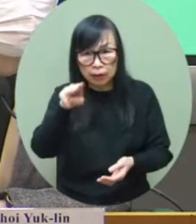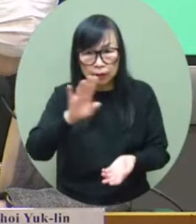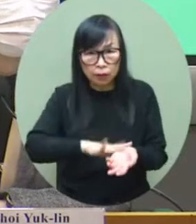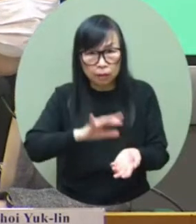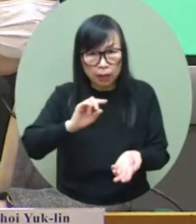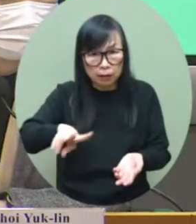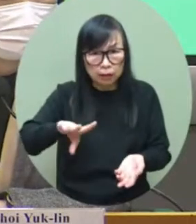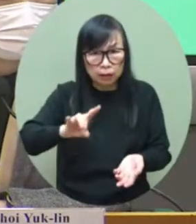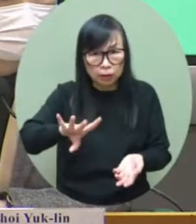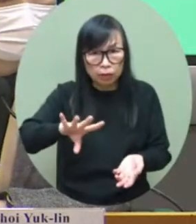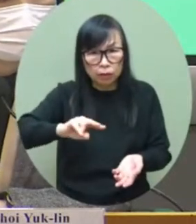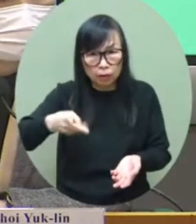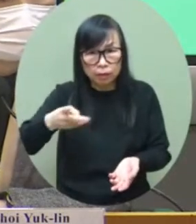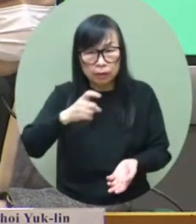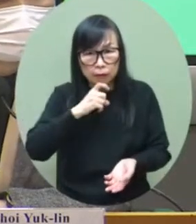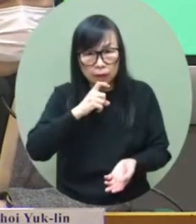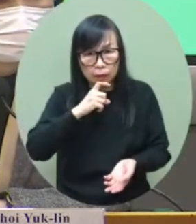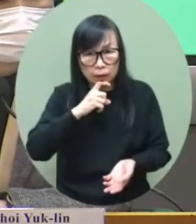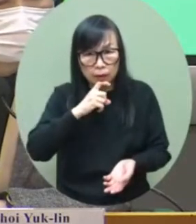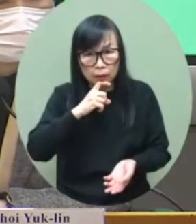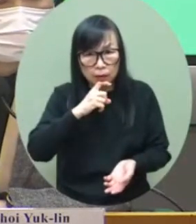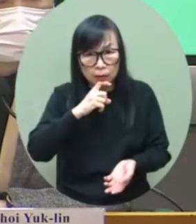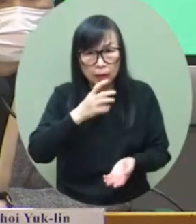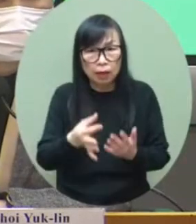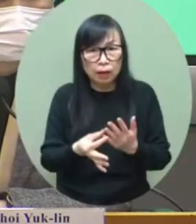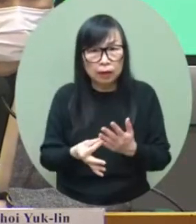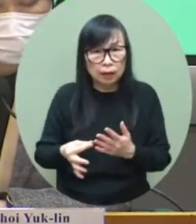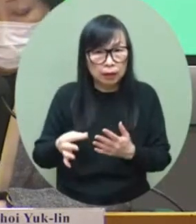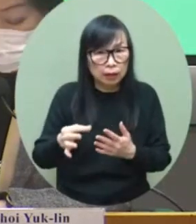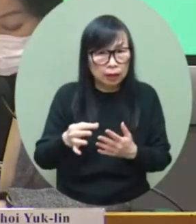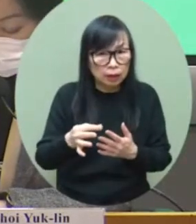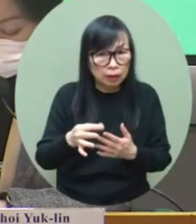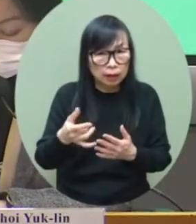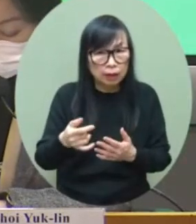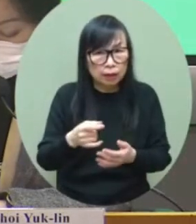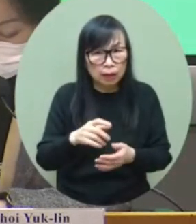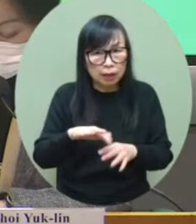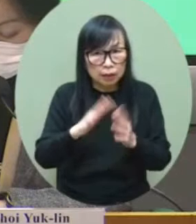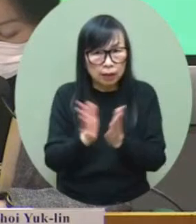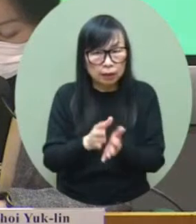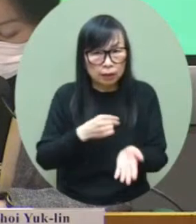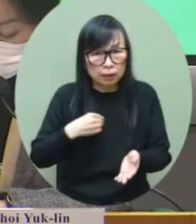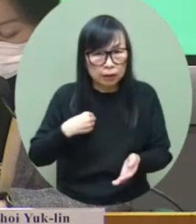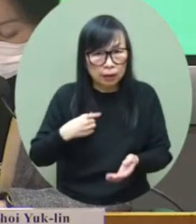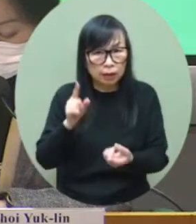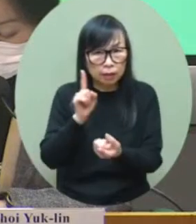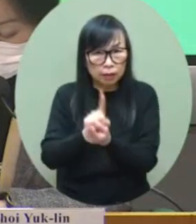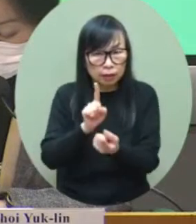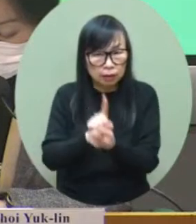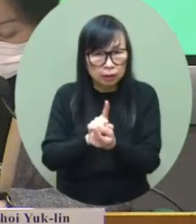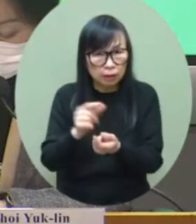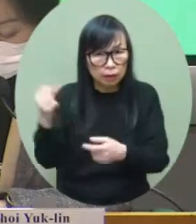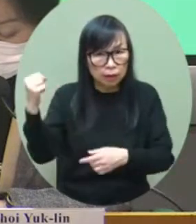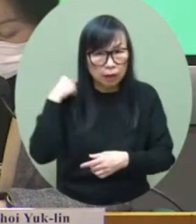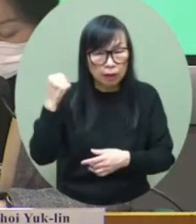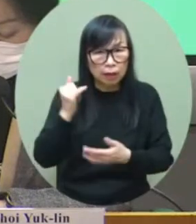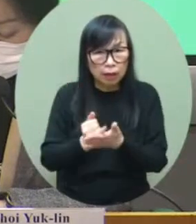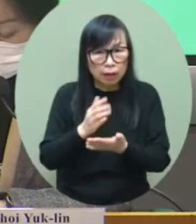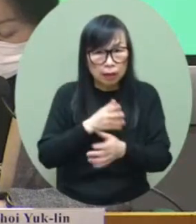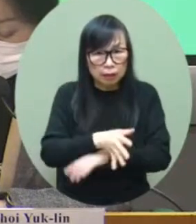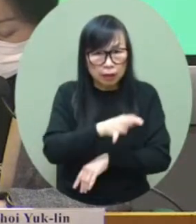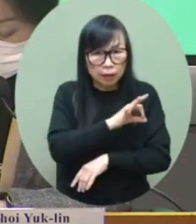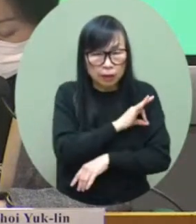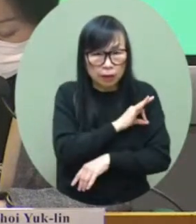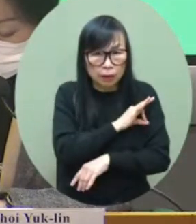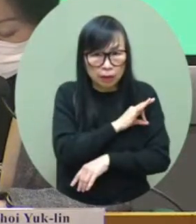of development of the pandemic, we see that the viruses have mutated and then our immunity barrier has